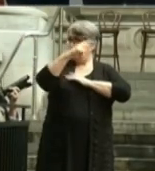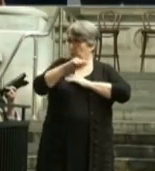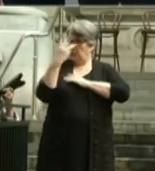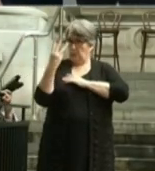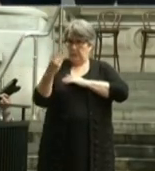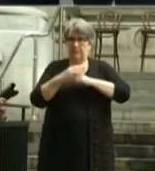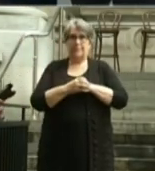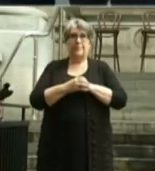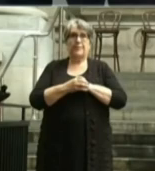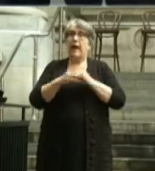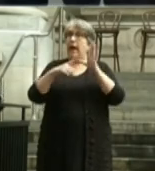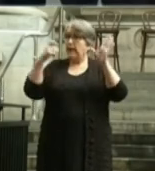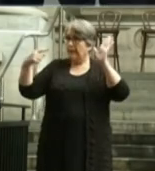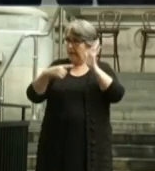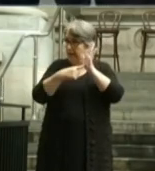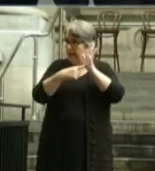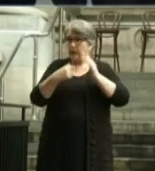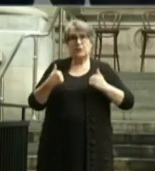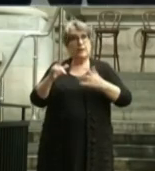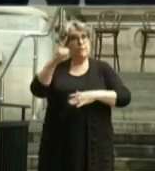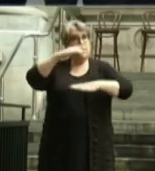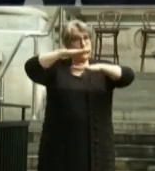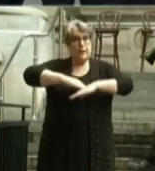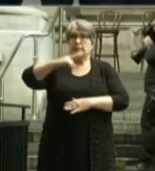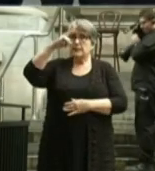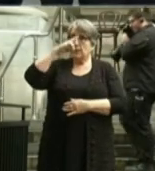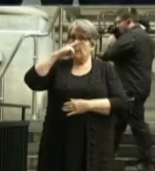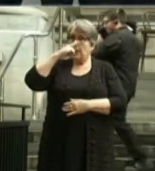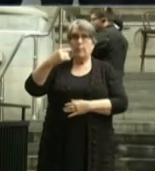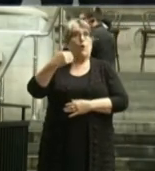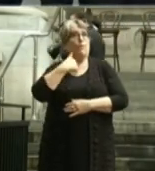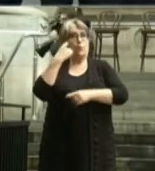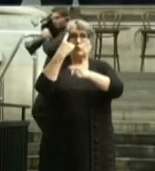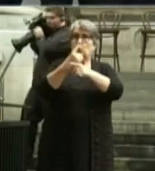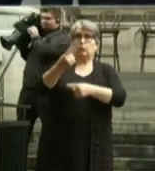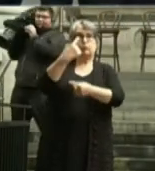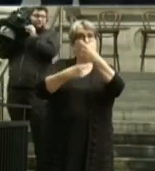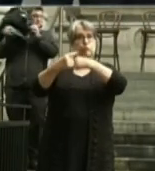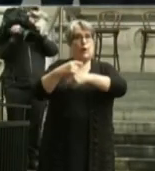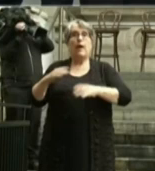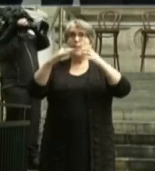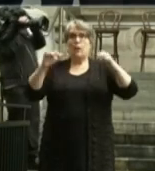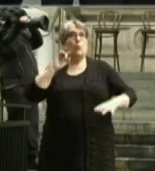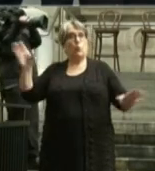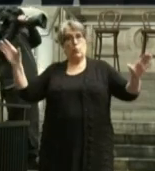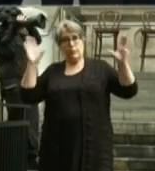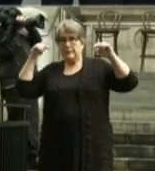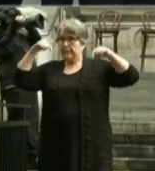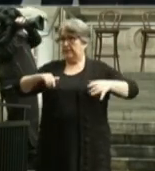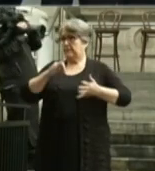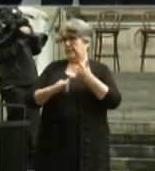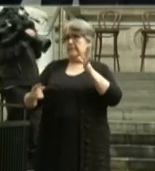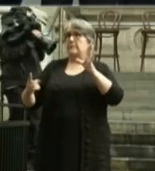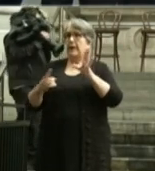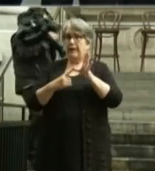2023, an act to give First Nations people a voice that will be heard by the Parliament of South